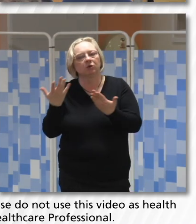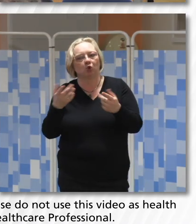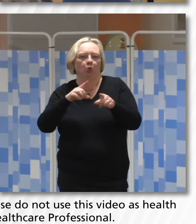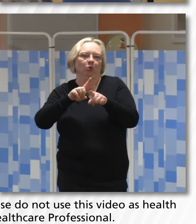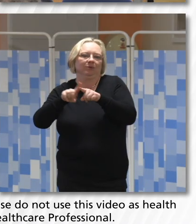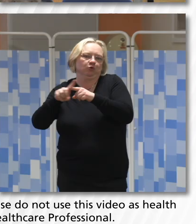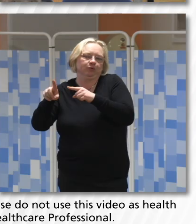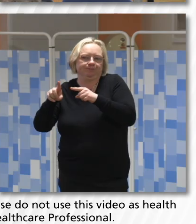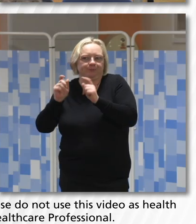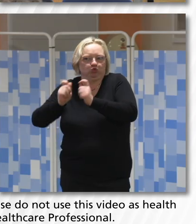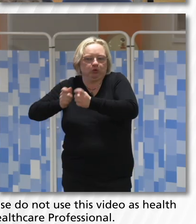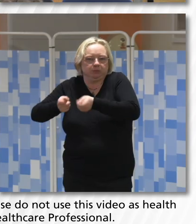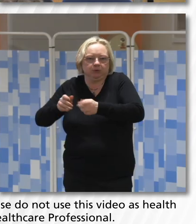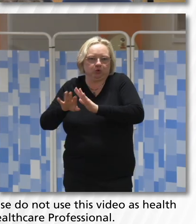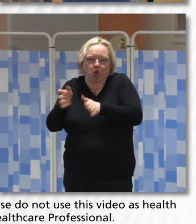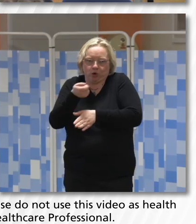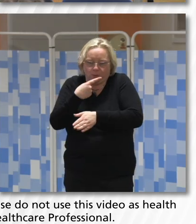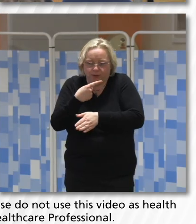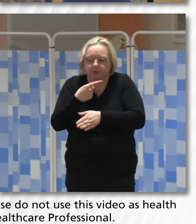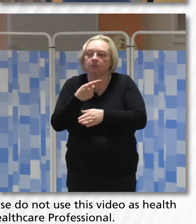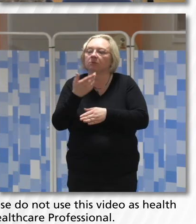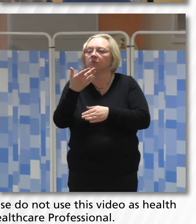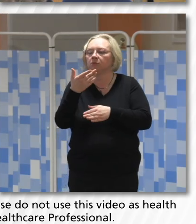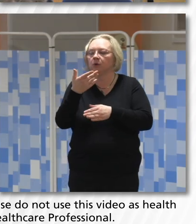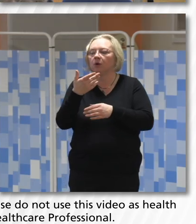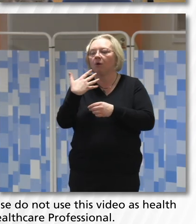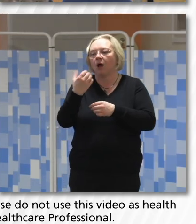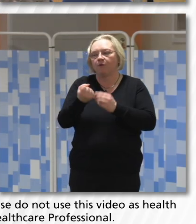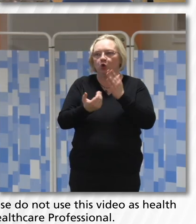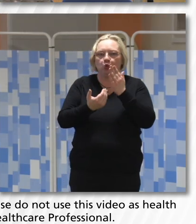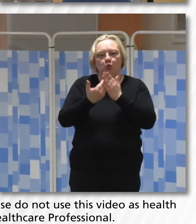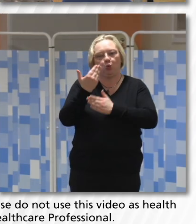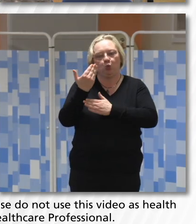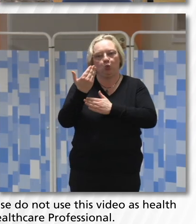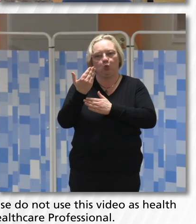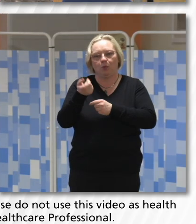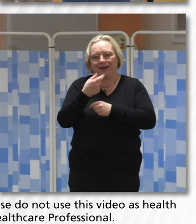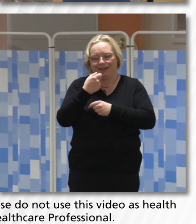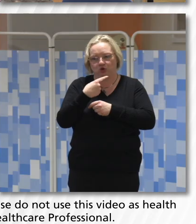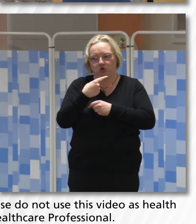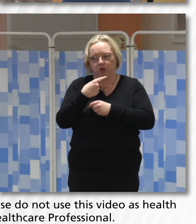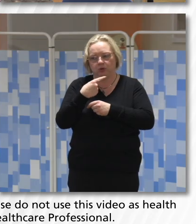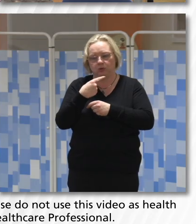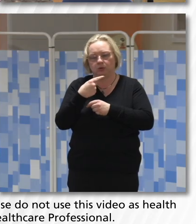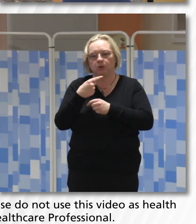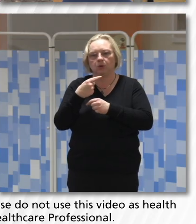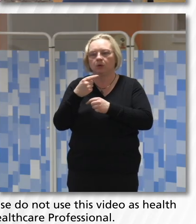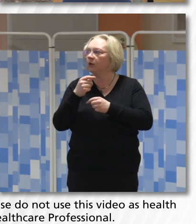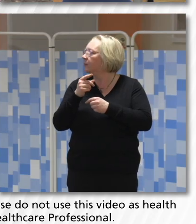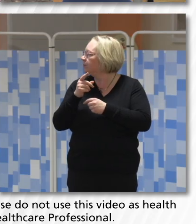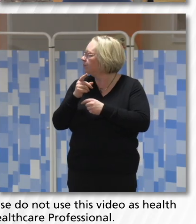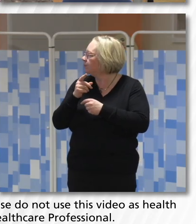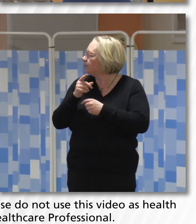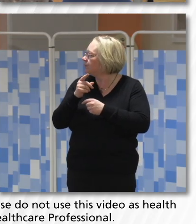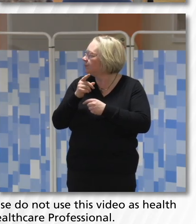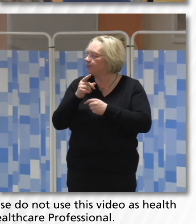able to roll out this year a new treatment called Produodopa, which is specifically for people with